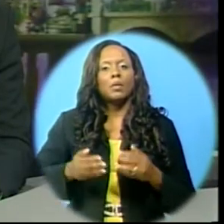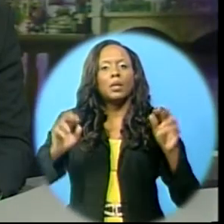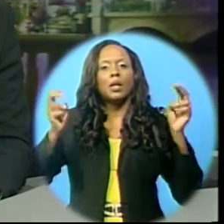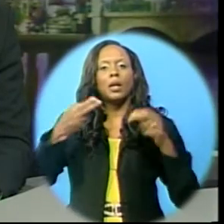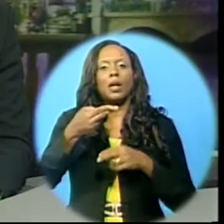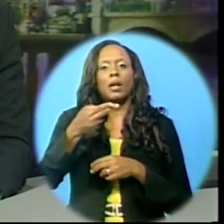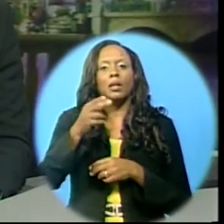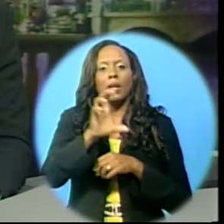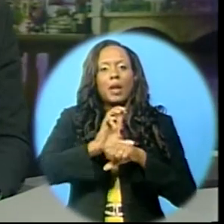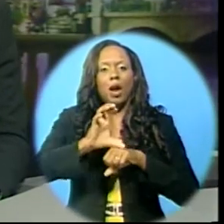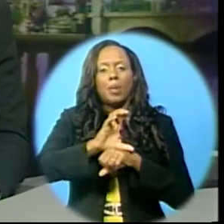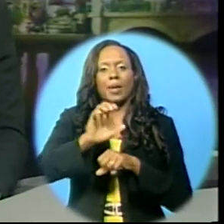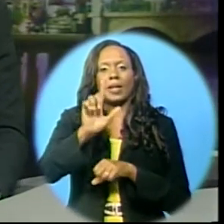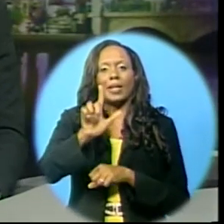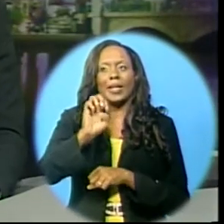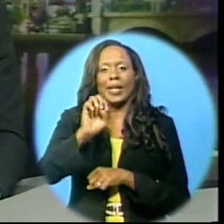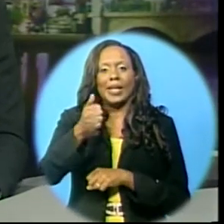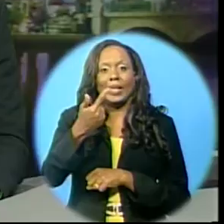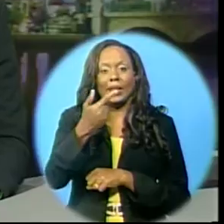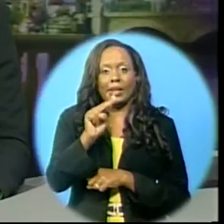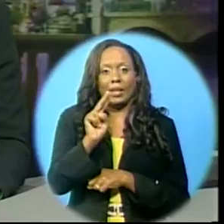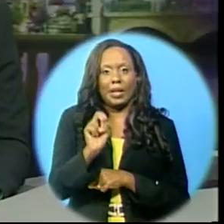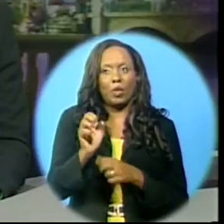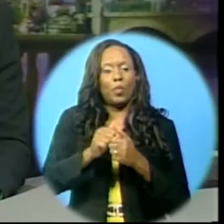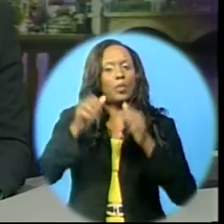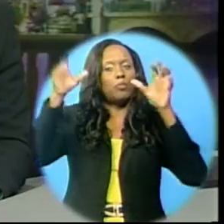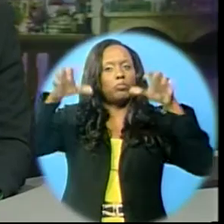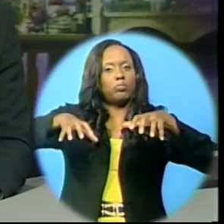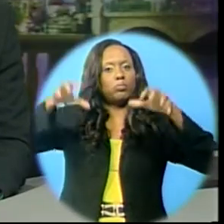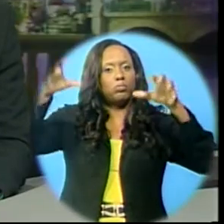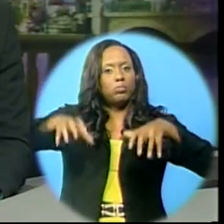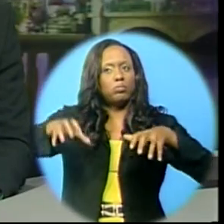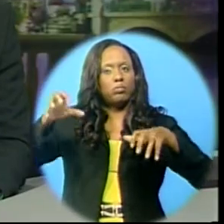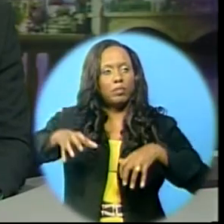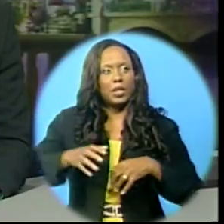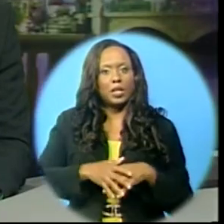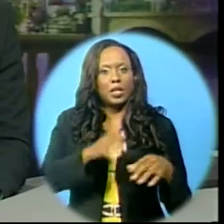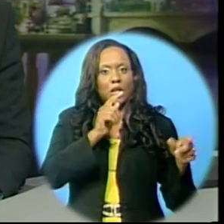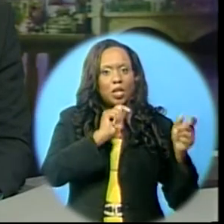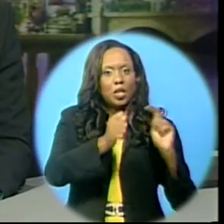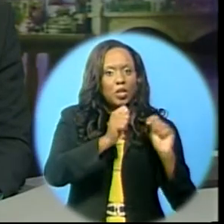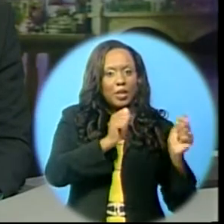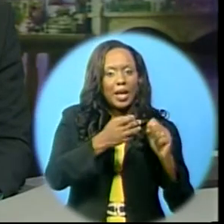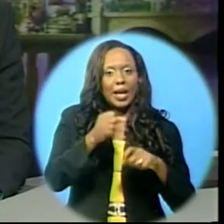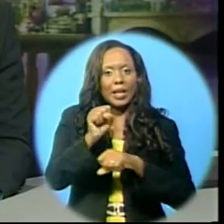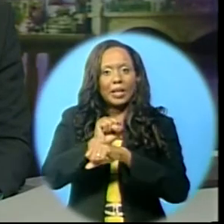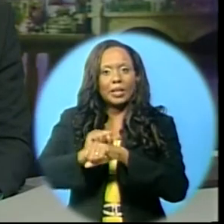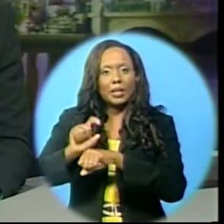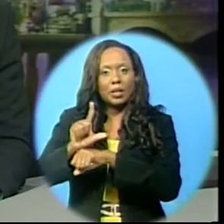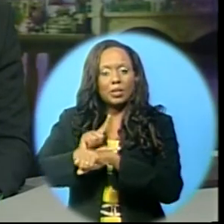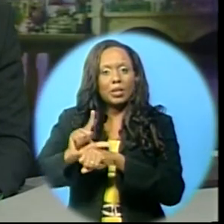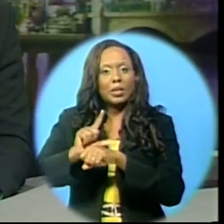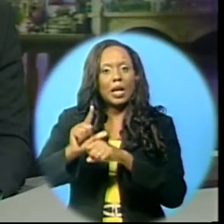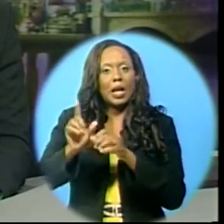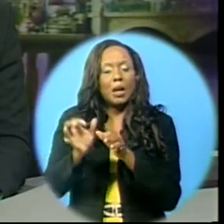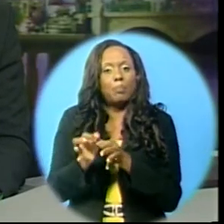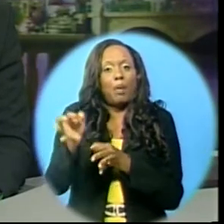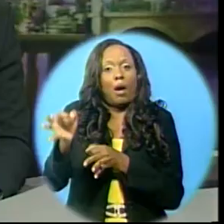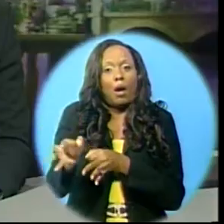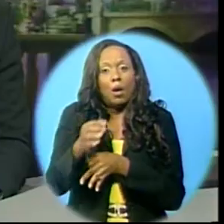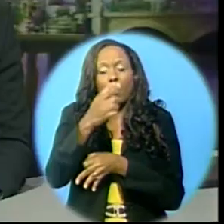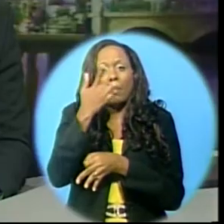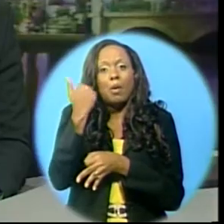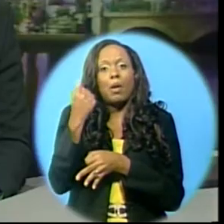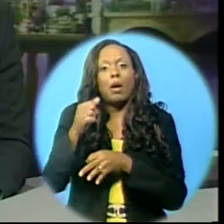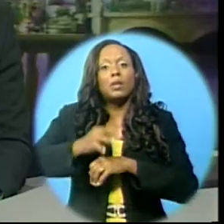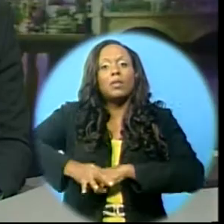Today's game between the TNT Red Steel and the St. Lucia Zooks at Queen's Park Oval has been delayed due to a wet